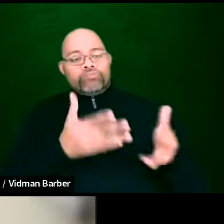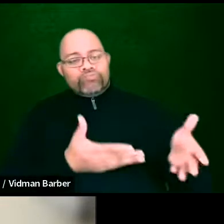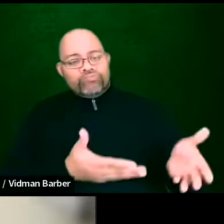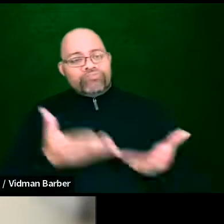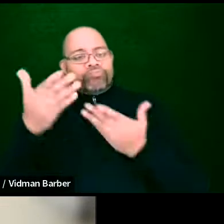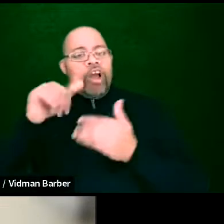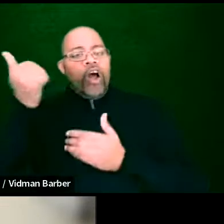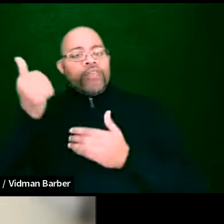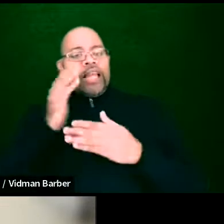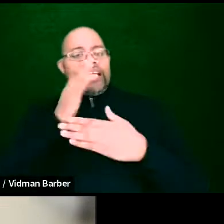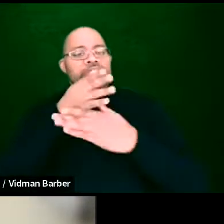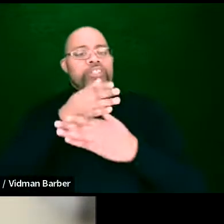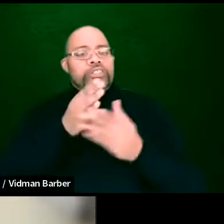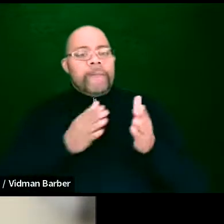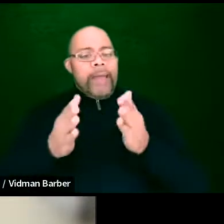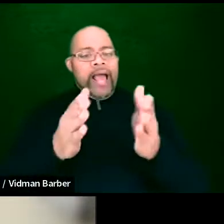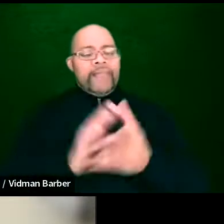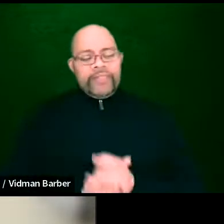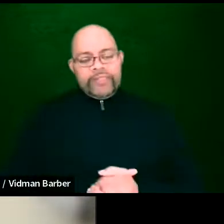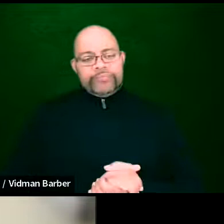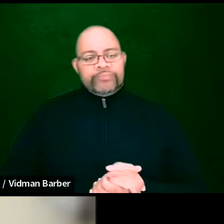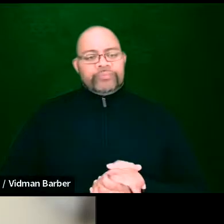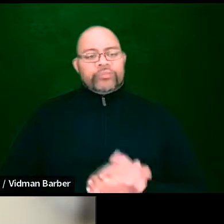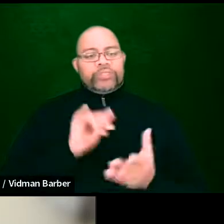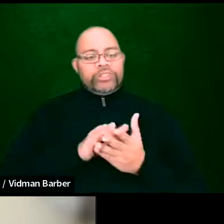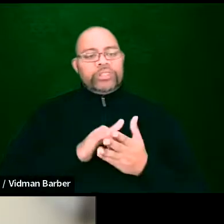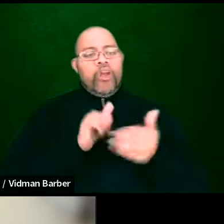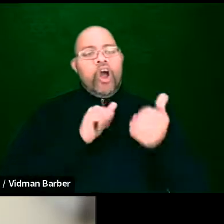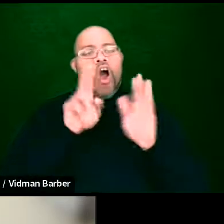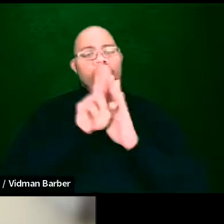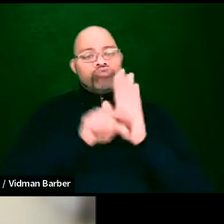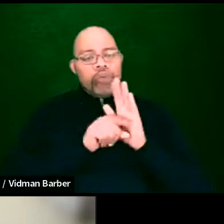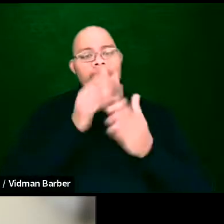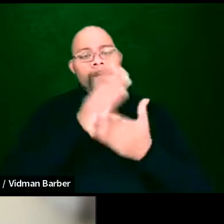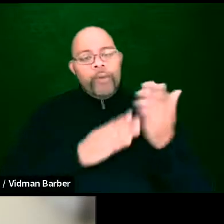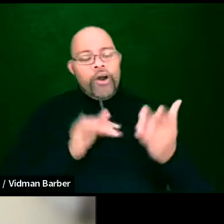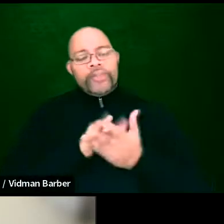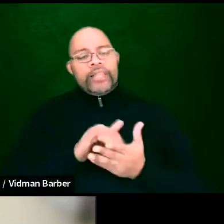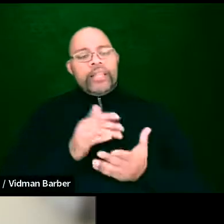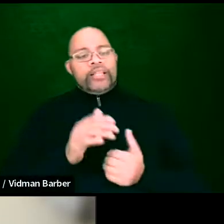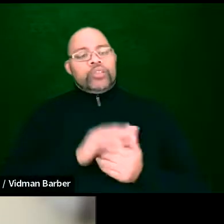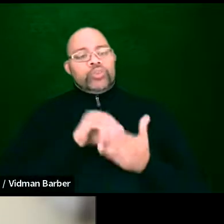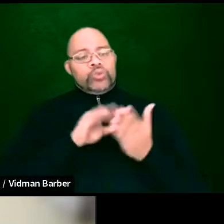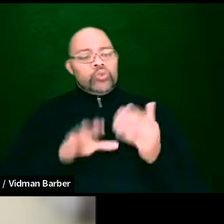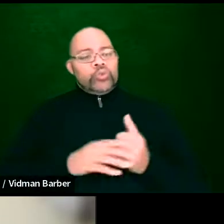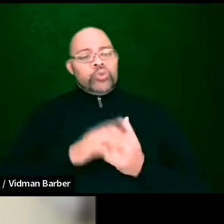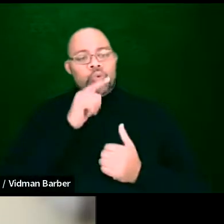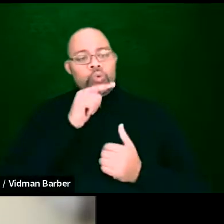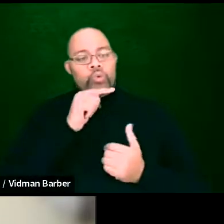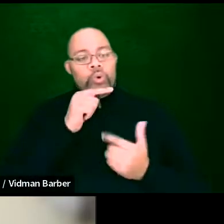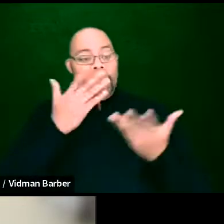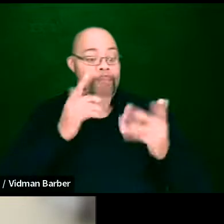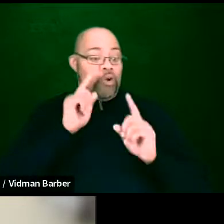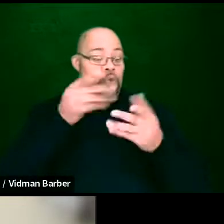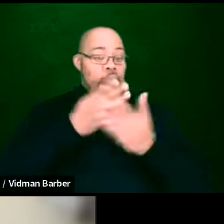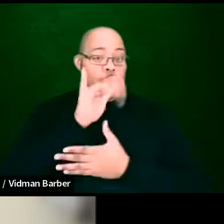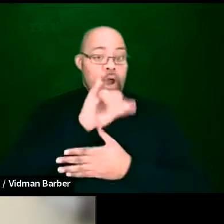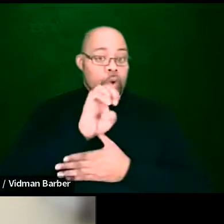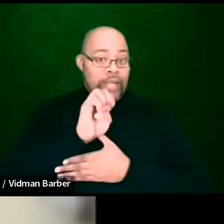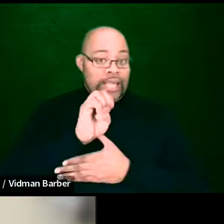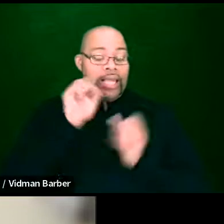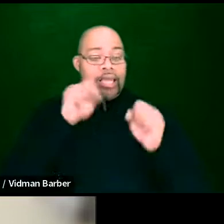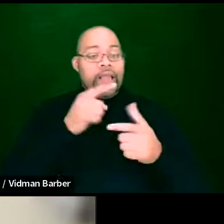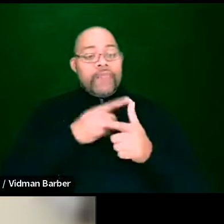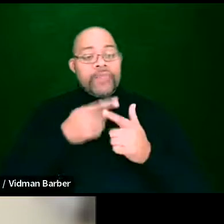other intervention pathways. So there's an undergraduate component where the students who have maybe gone through YOE can